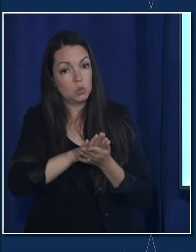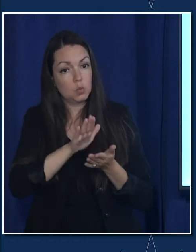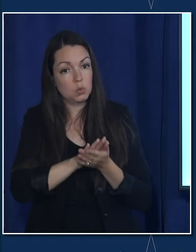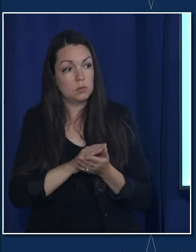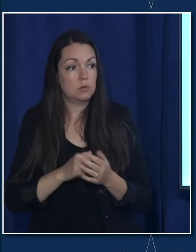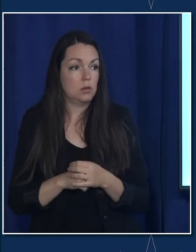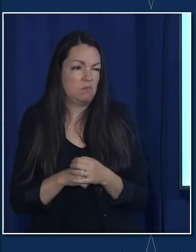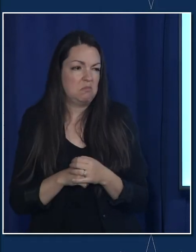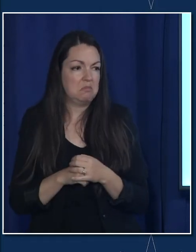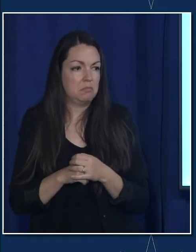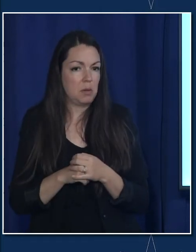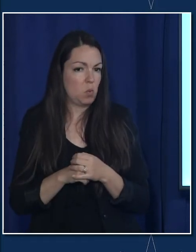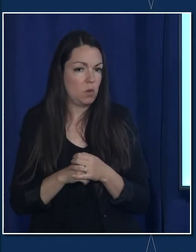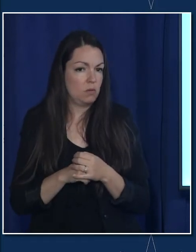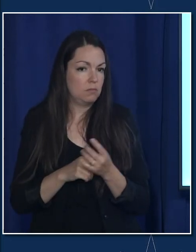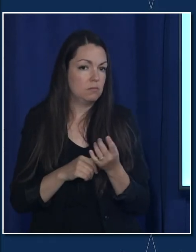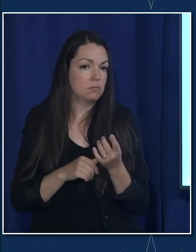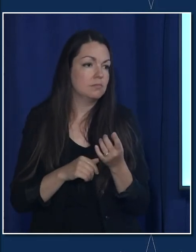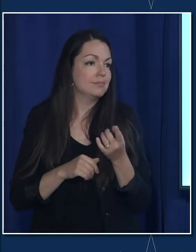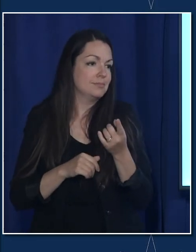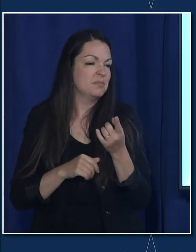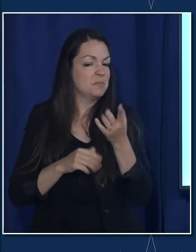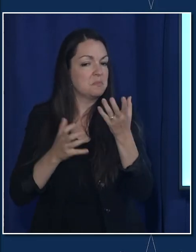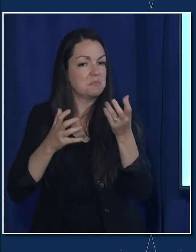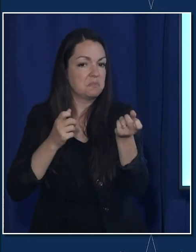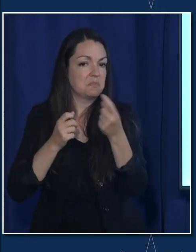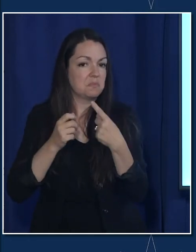Dr. Arwady, if I may ask you about